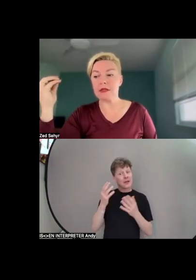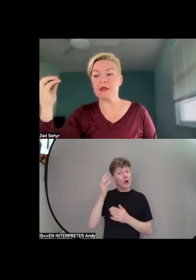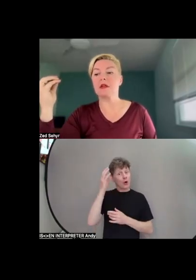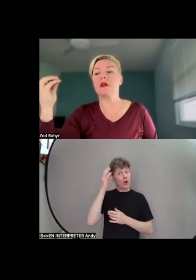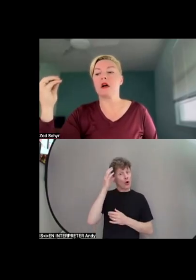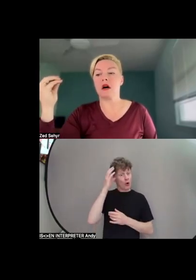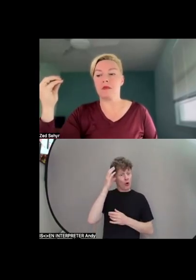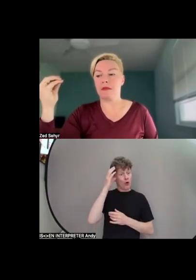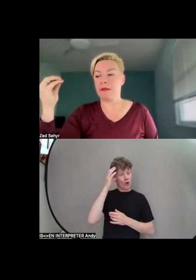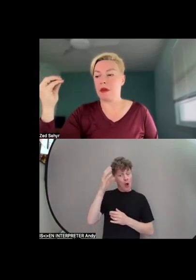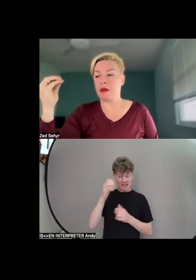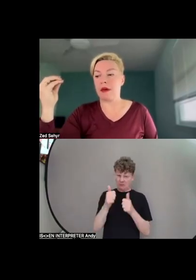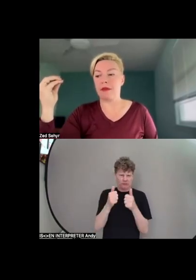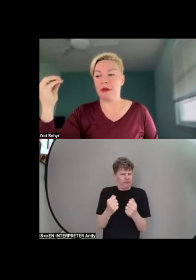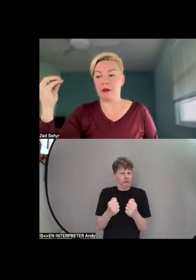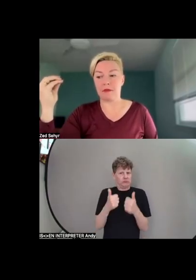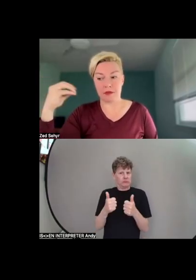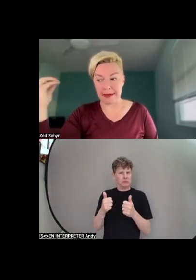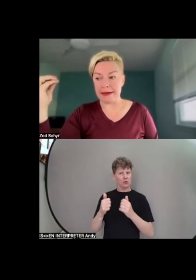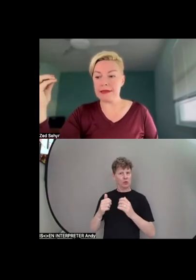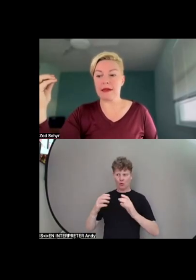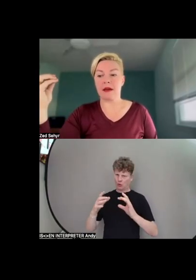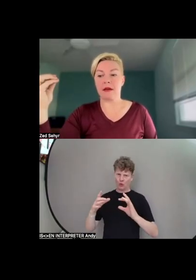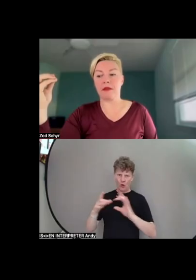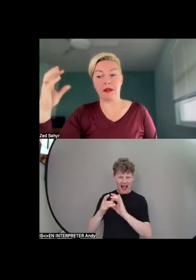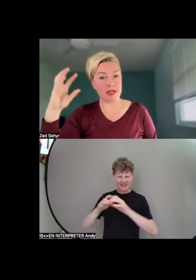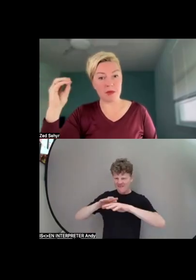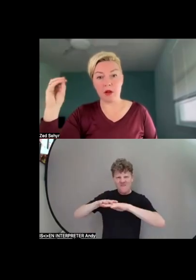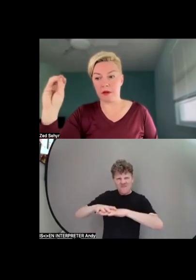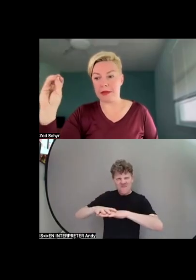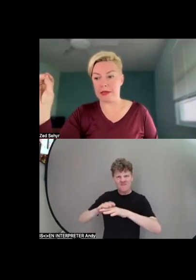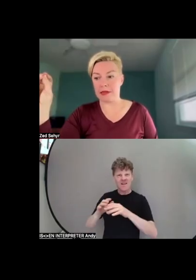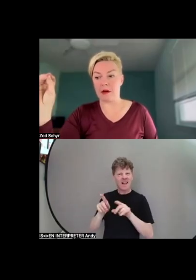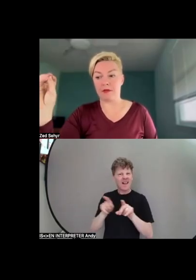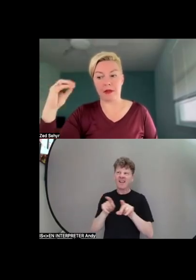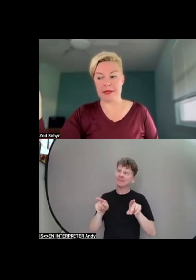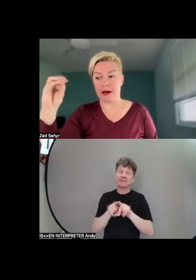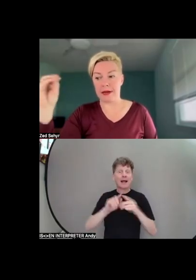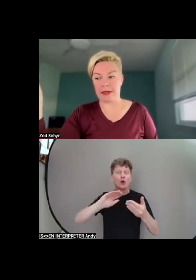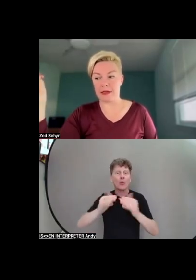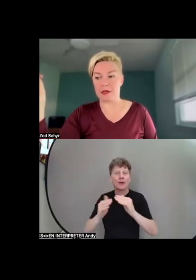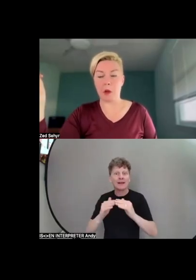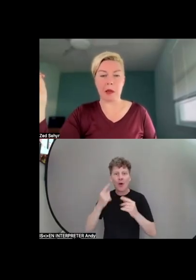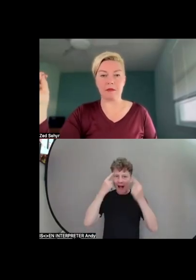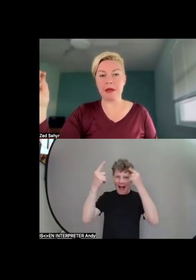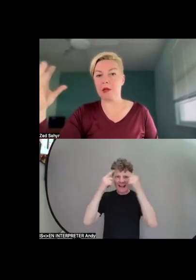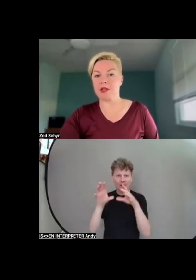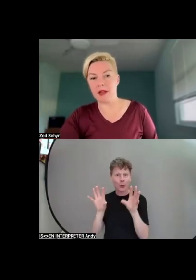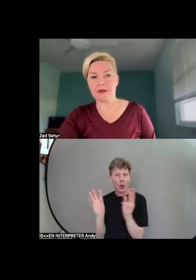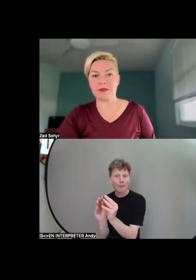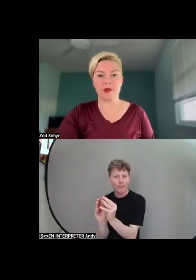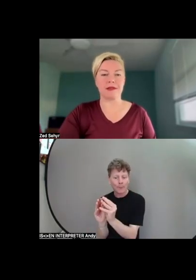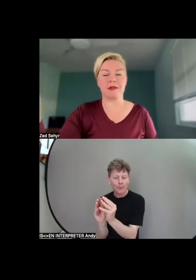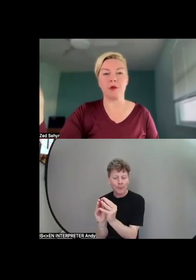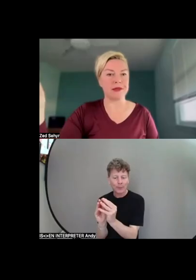interconnected, that they're tightly knit, and they're like small communities of related ideas. So like people who share